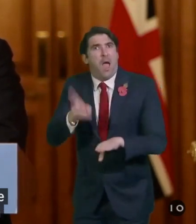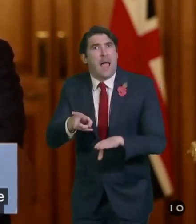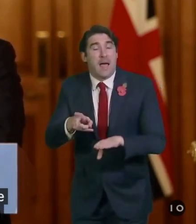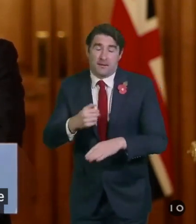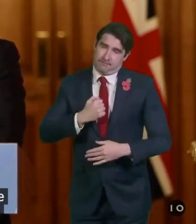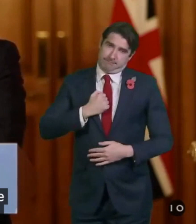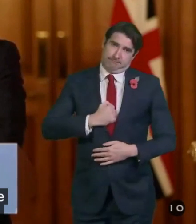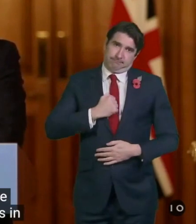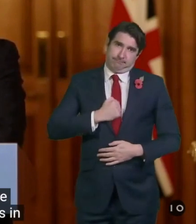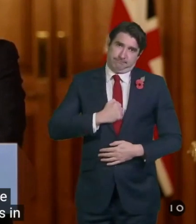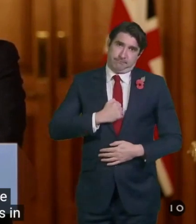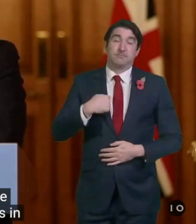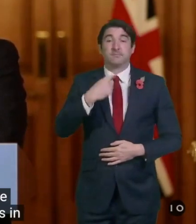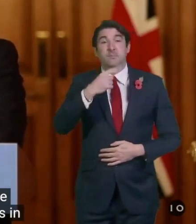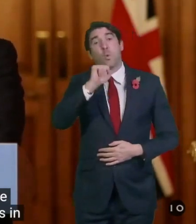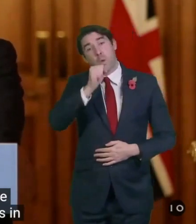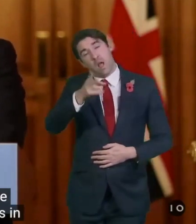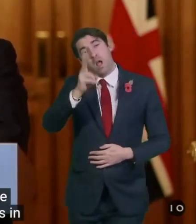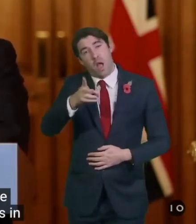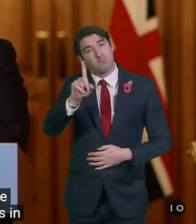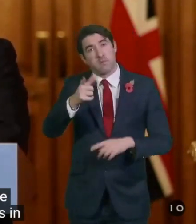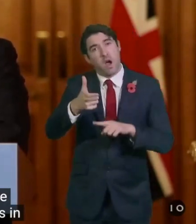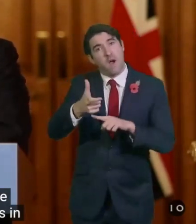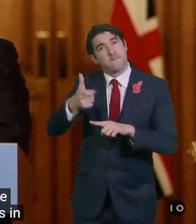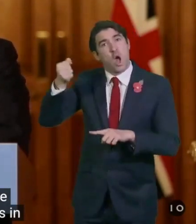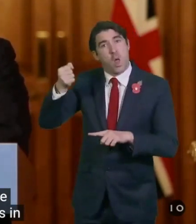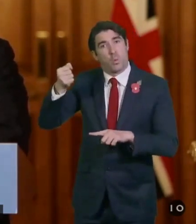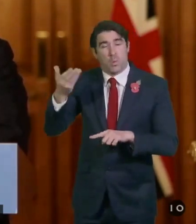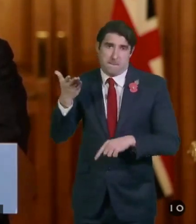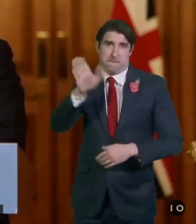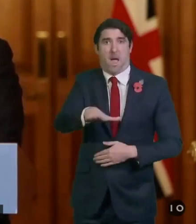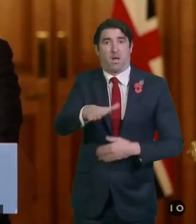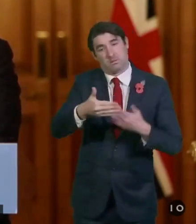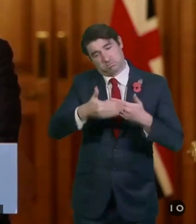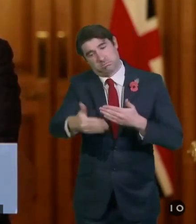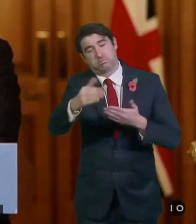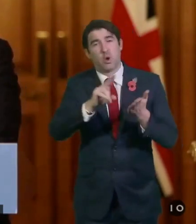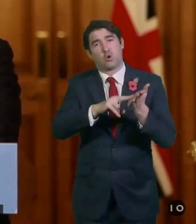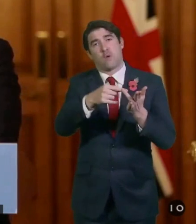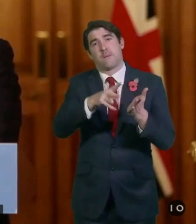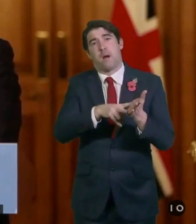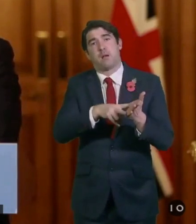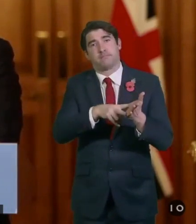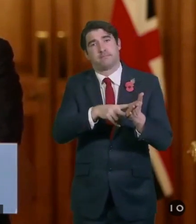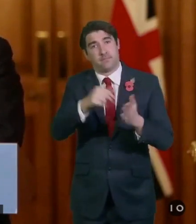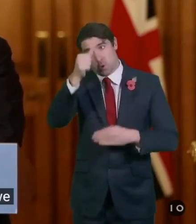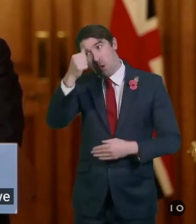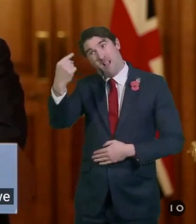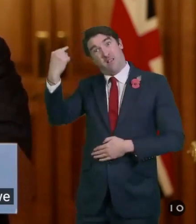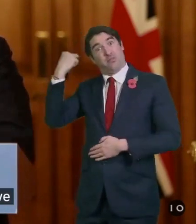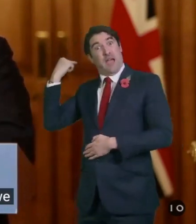furlough system through November. The furlough scheme was a success in the spring. It supported people and businesses in a